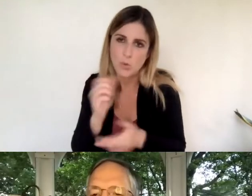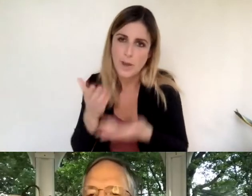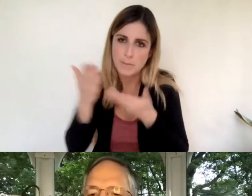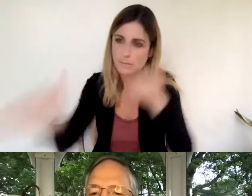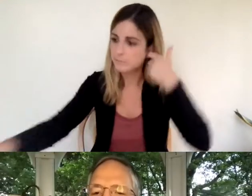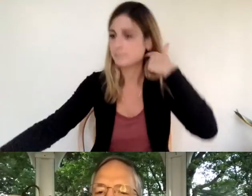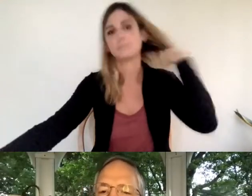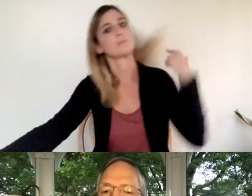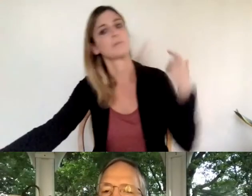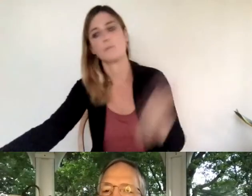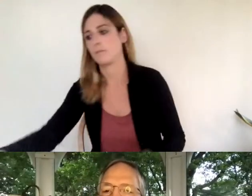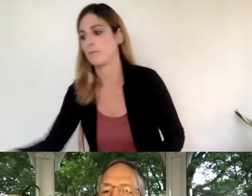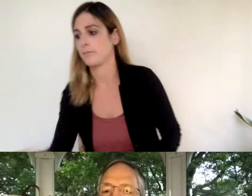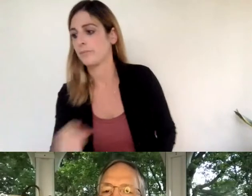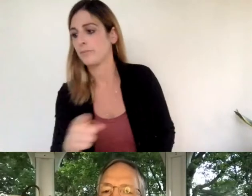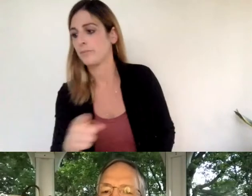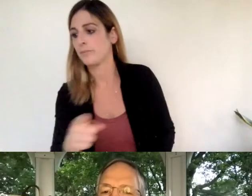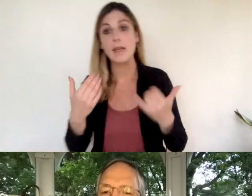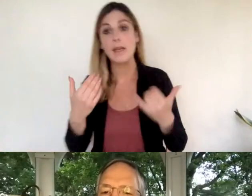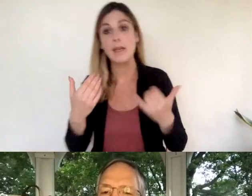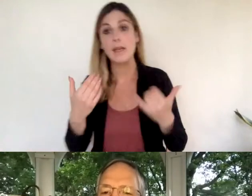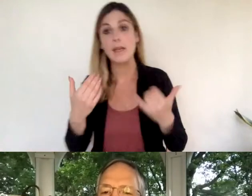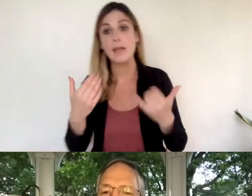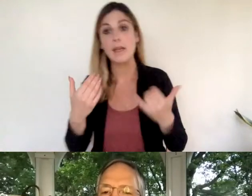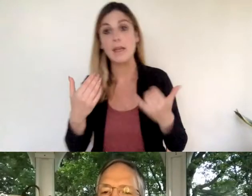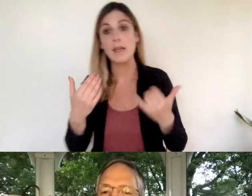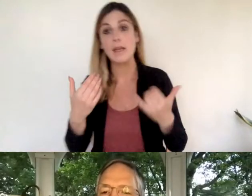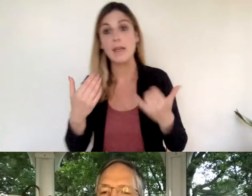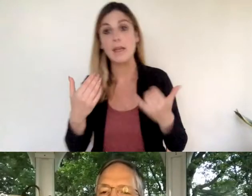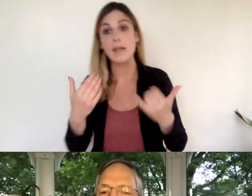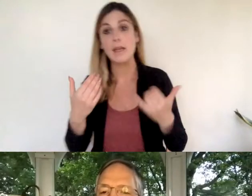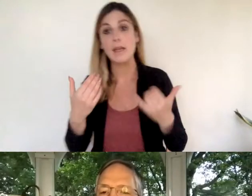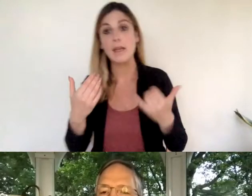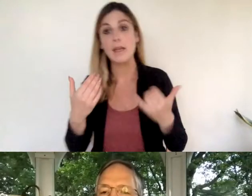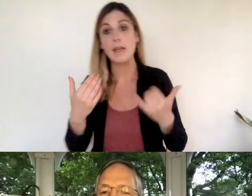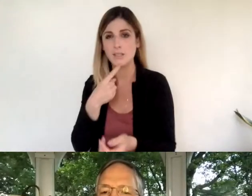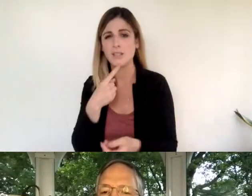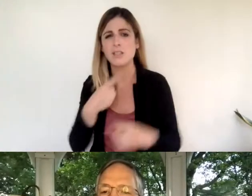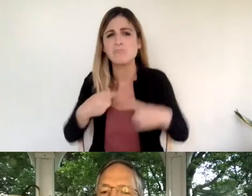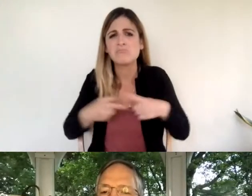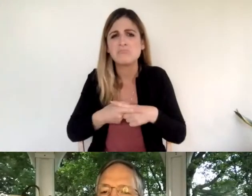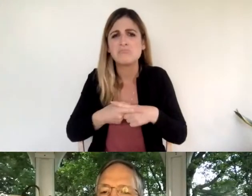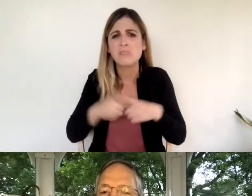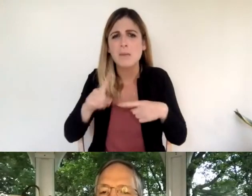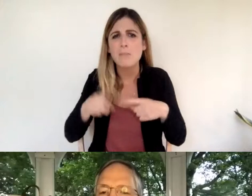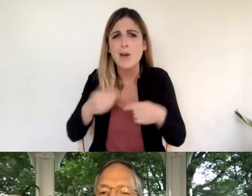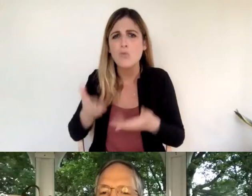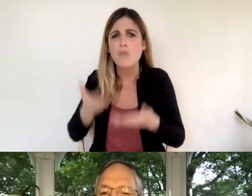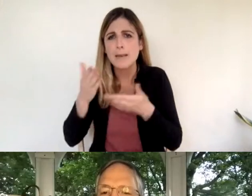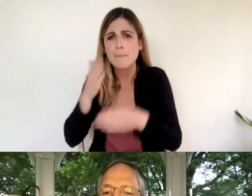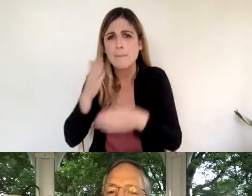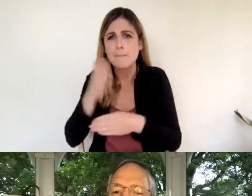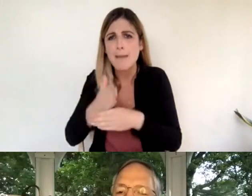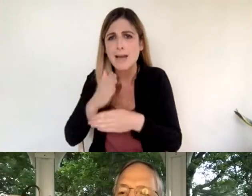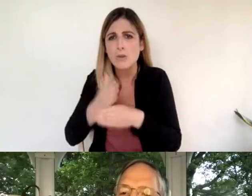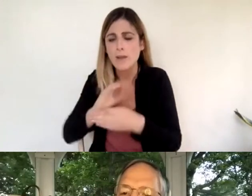Mm-hmm. So here's a comment from a physician who says, I am a bit conflicted about recommending moderate amount of alcohol for bone health when any amount of